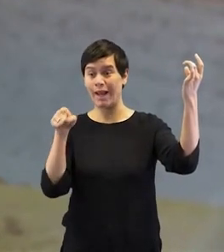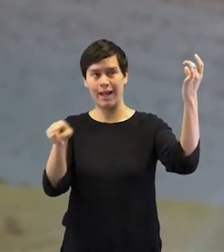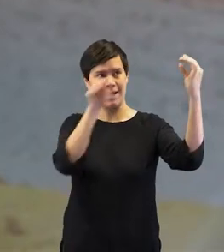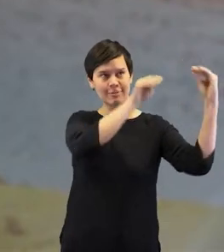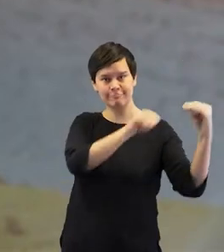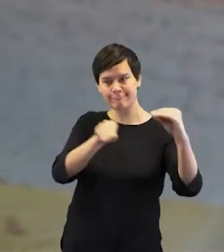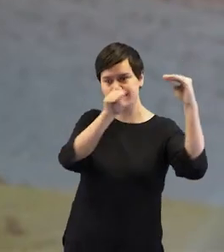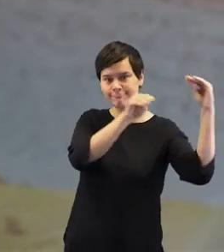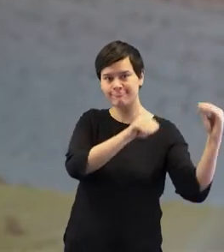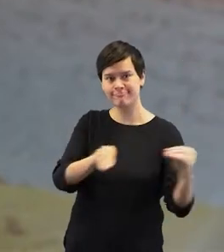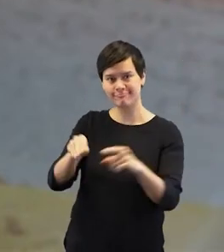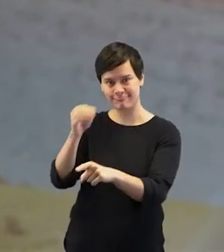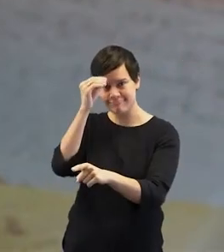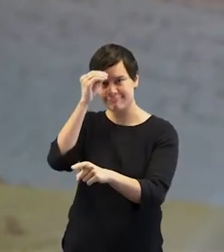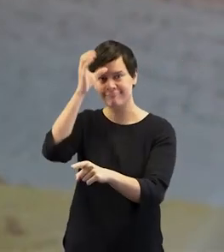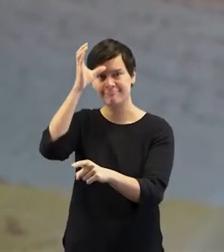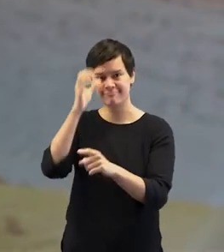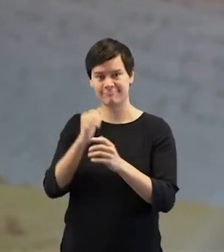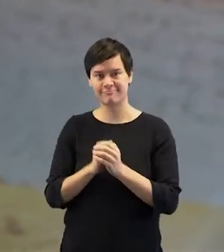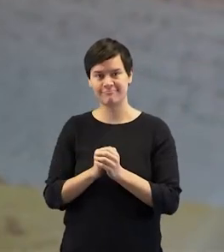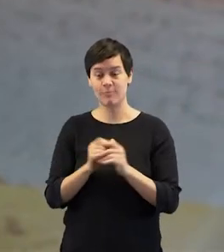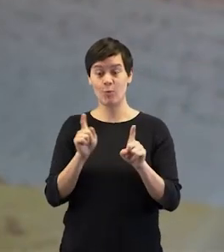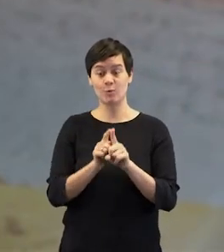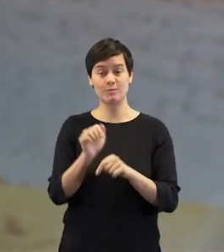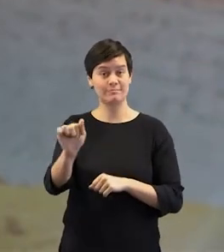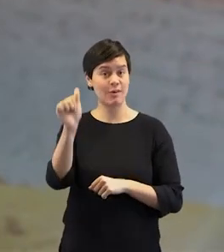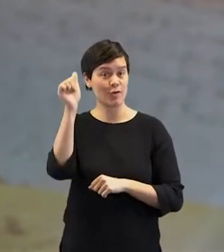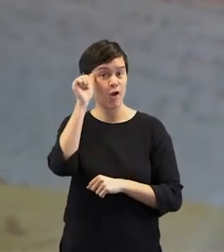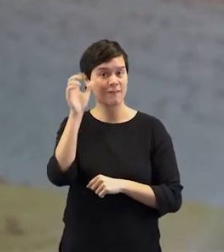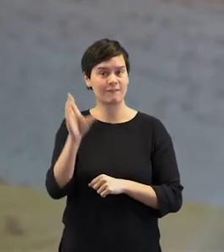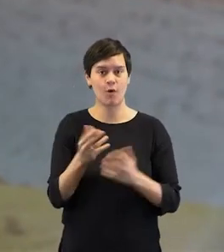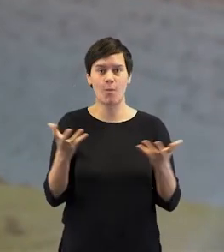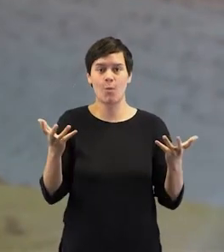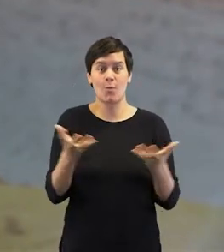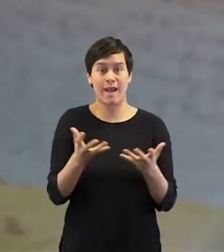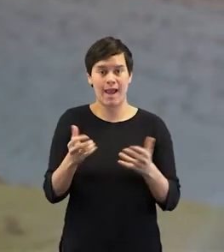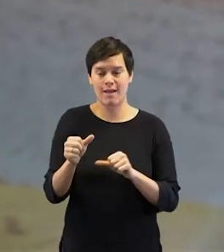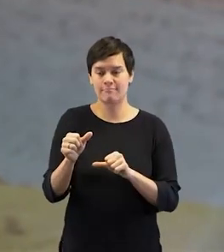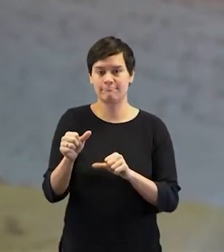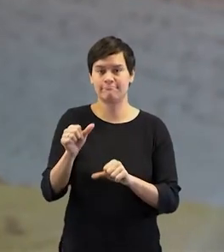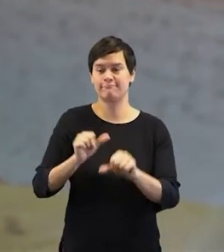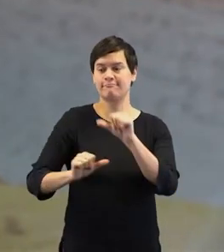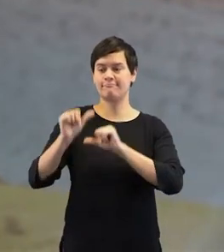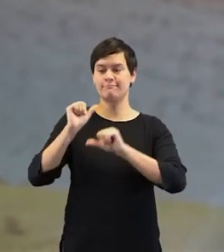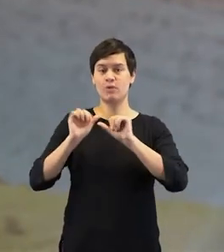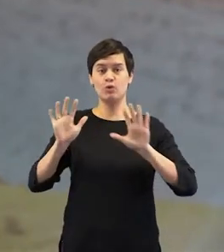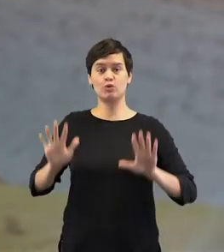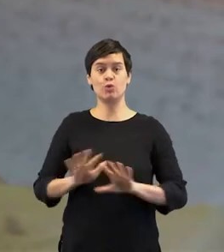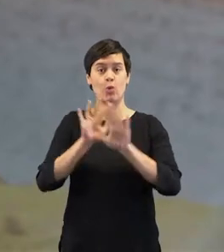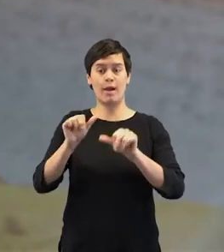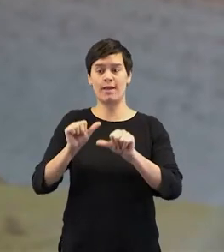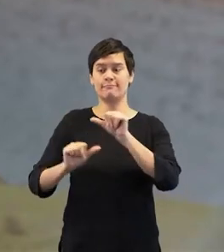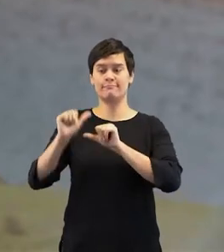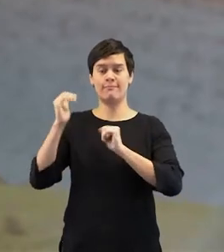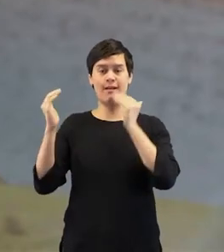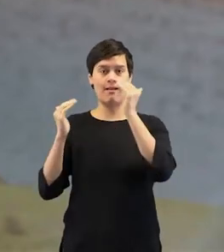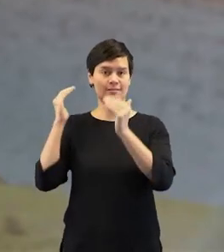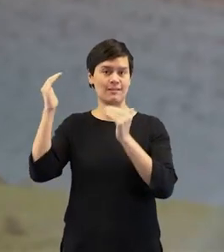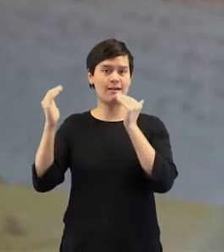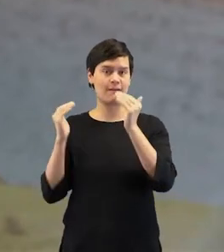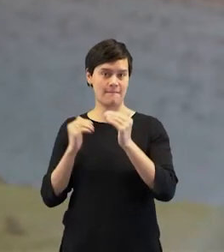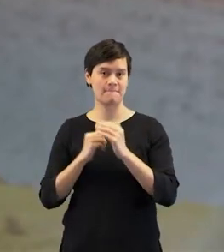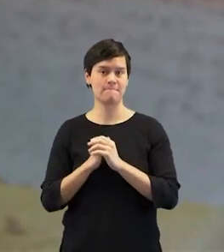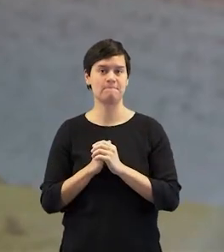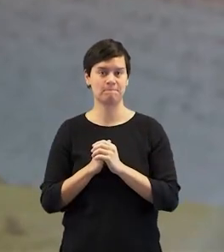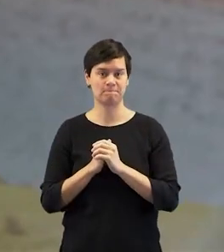ake nei, tāna tino tauira ki te whenua. He mea tuku iho te mātauranga me ngā kura huna o te